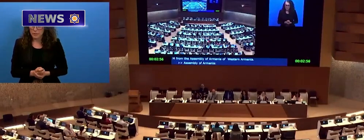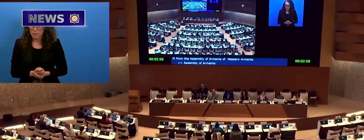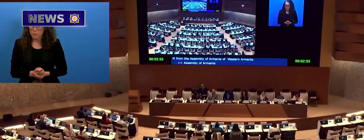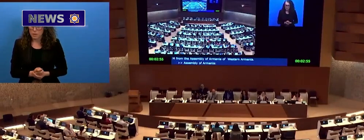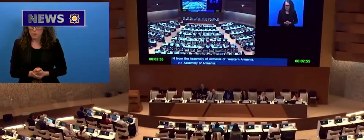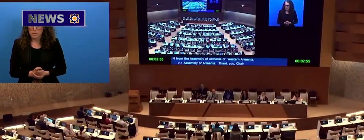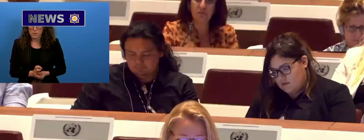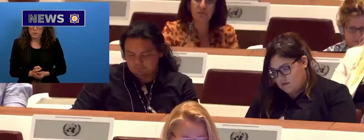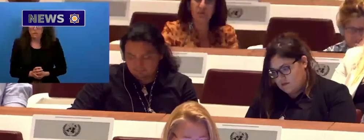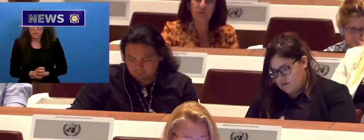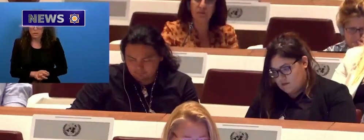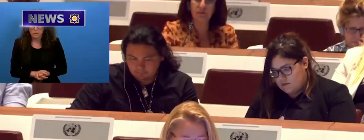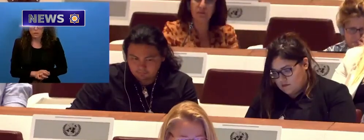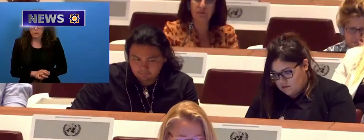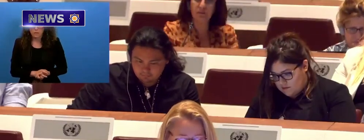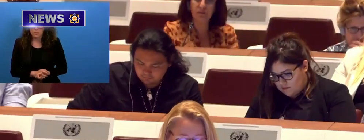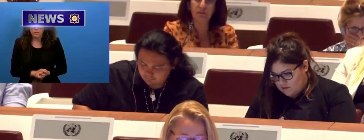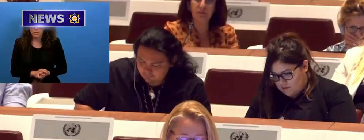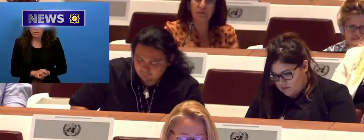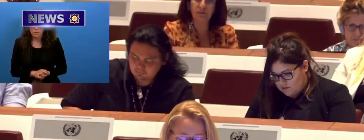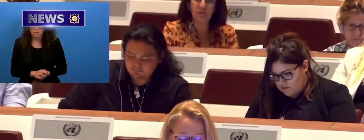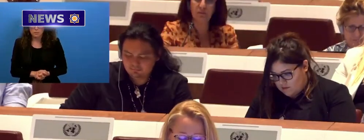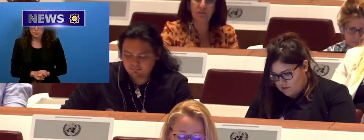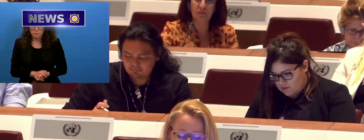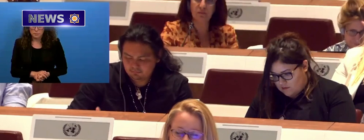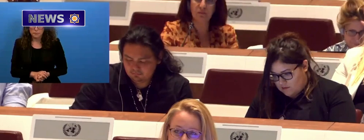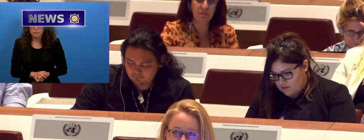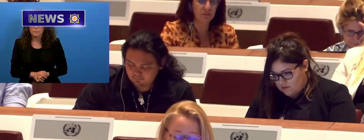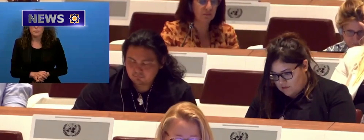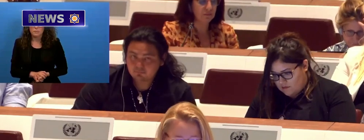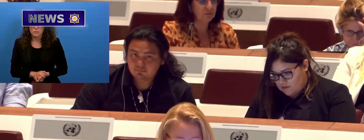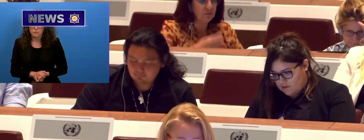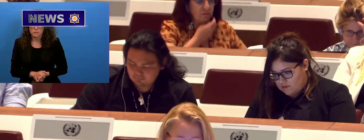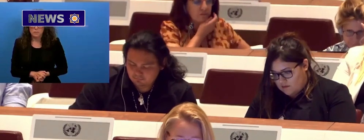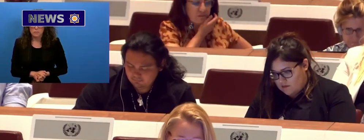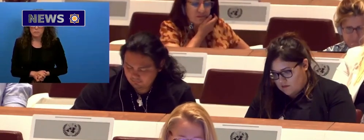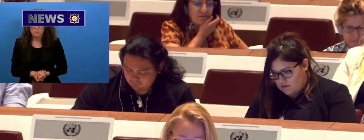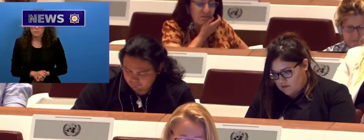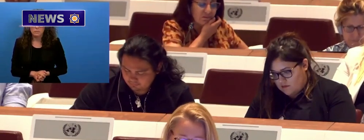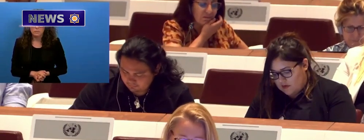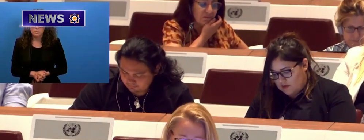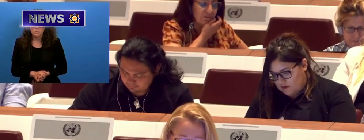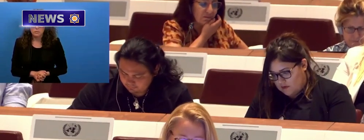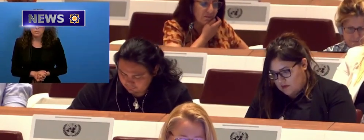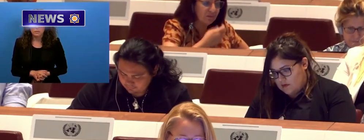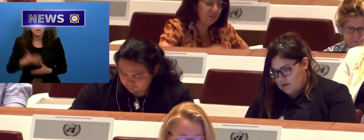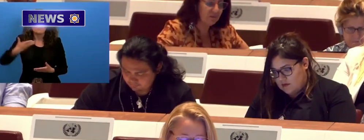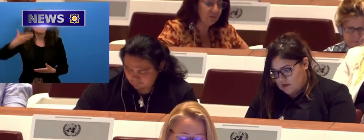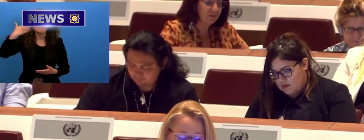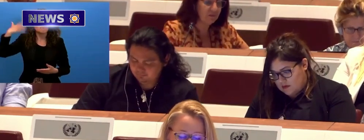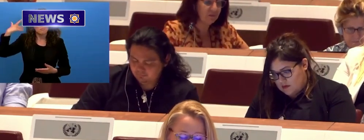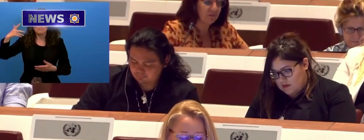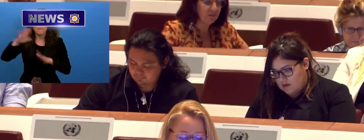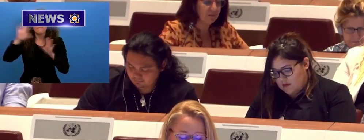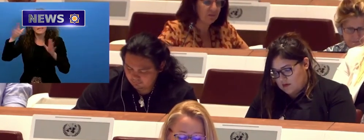inviting indigenous peoples to inform about their situation regarding the gross violations they face and to contribute to the search for mechanisms to